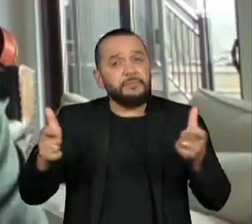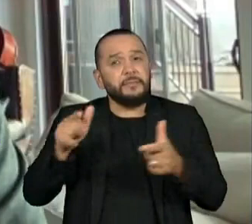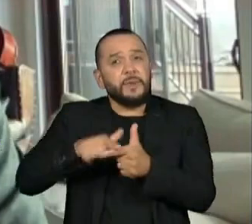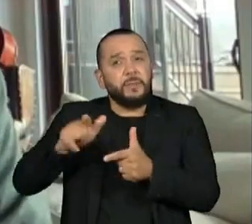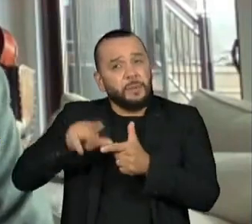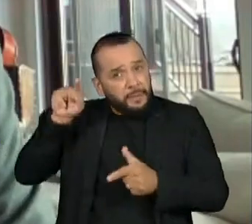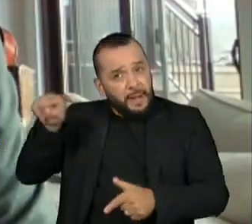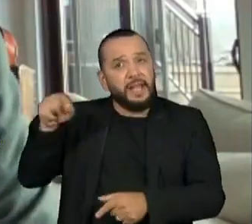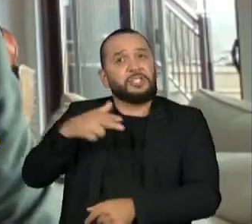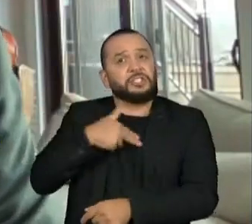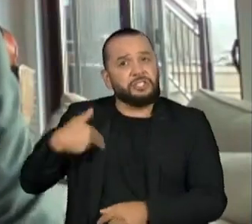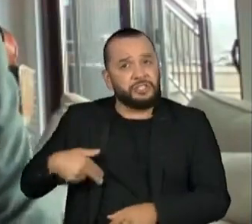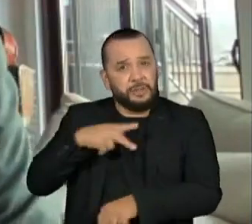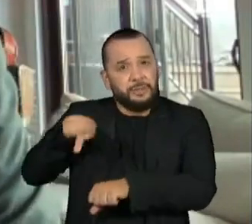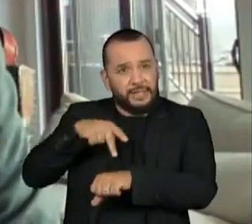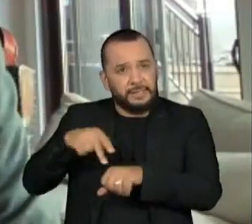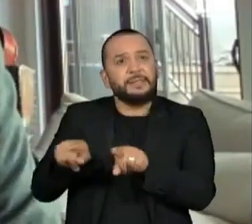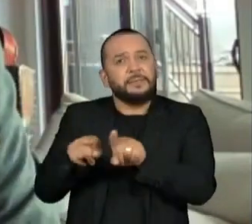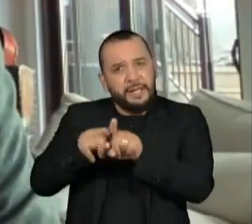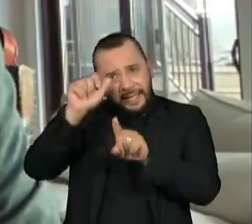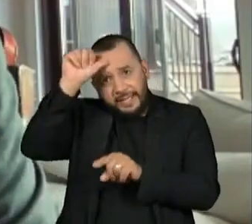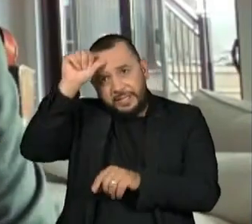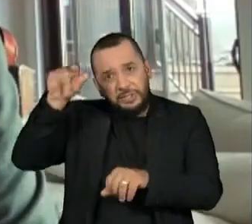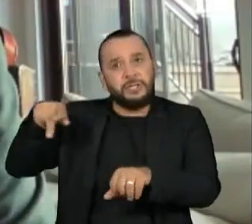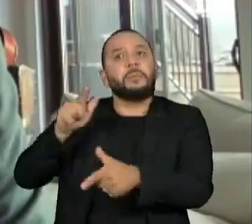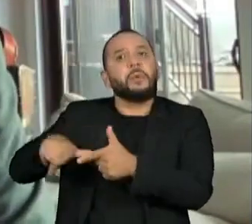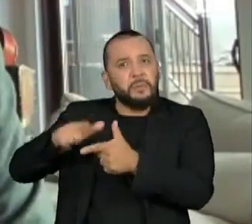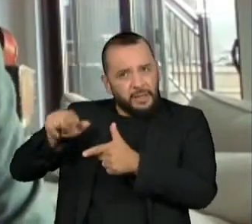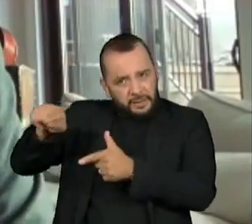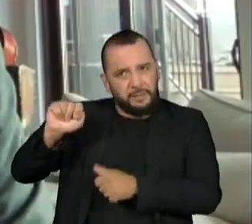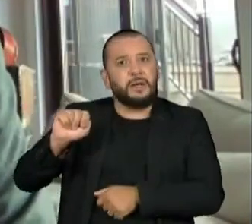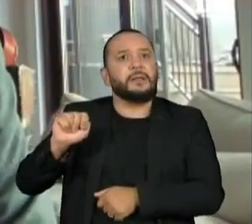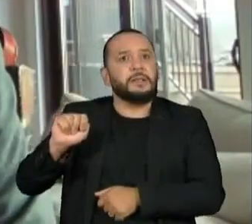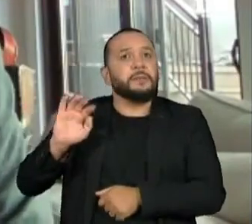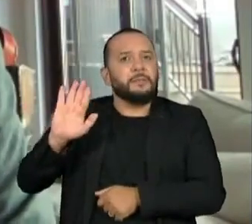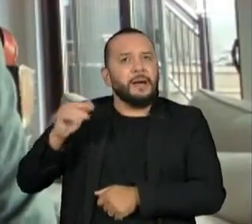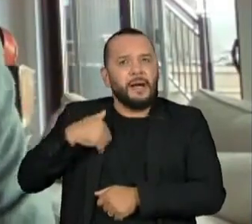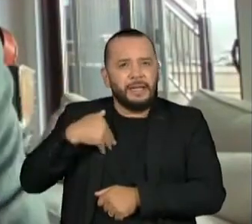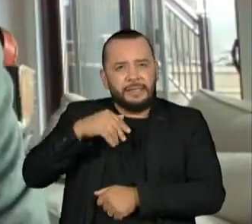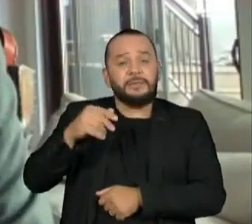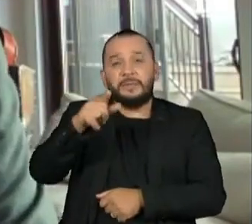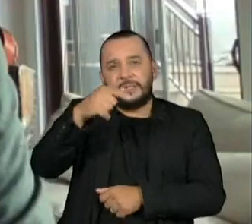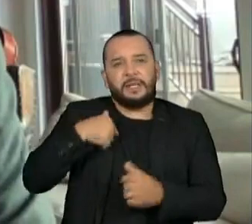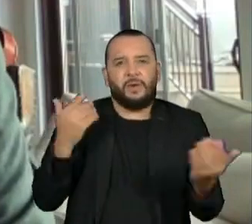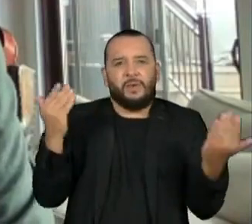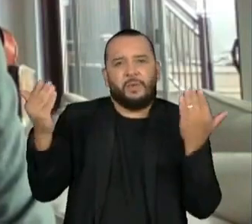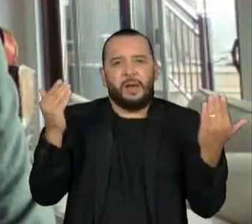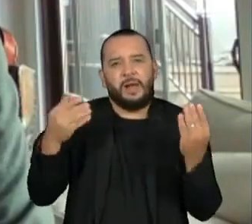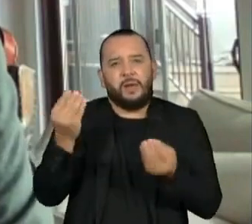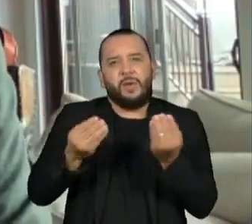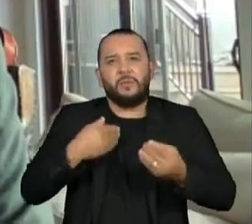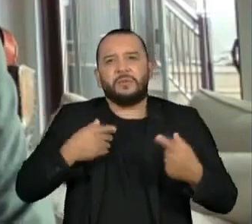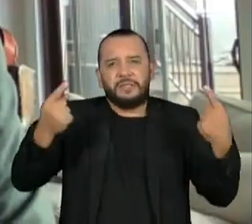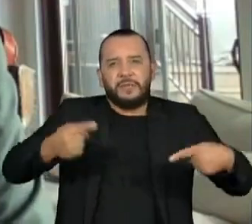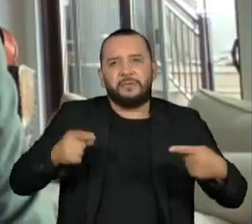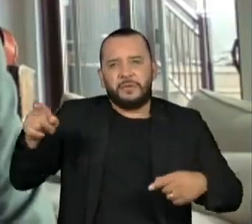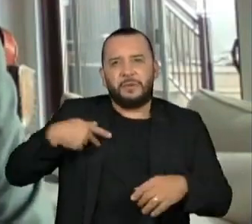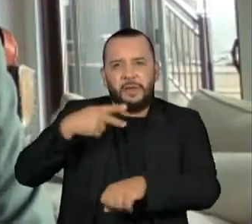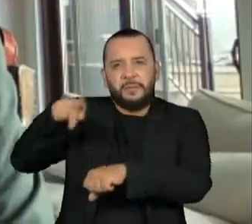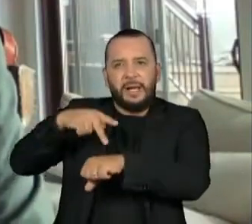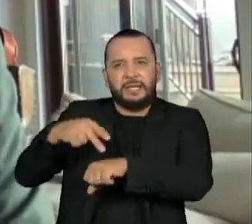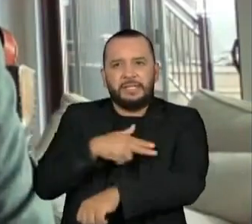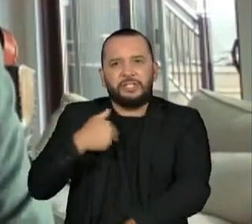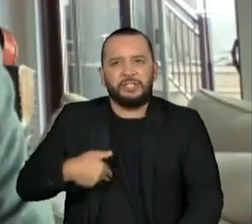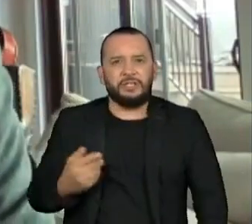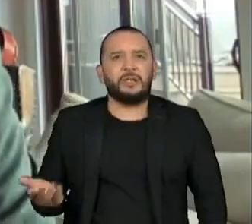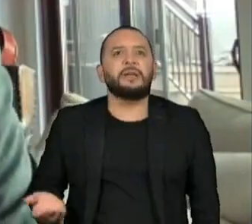China. India is also a part of the problem. But just to give you an idea of the scale of this Asian